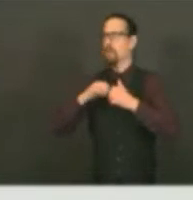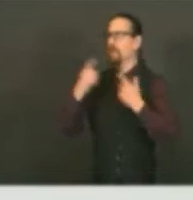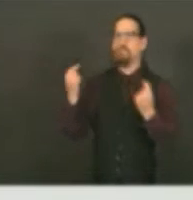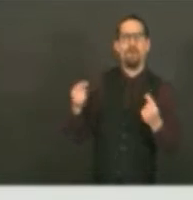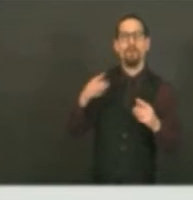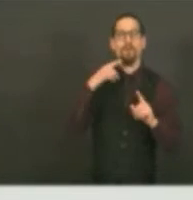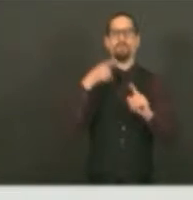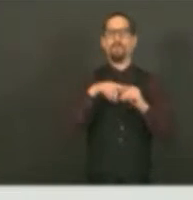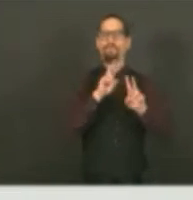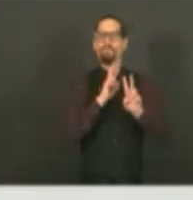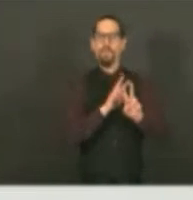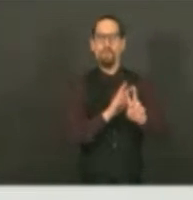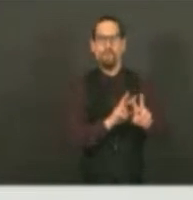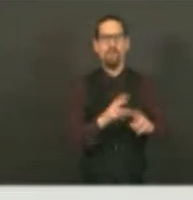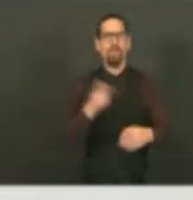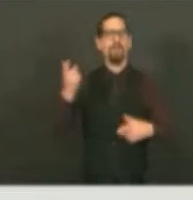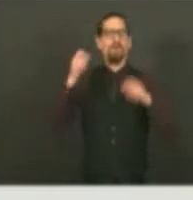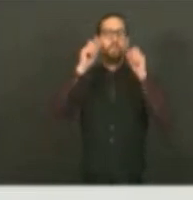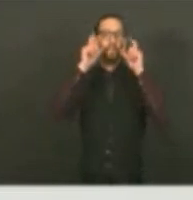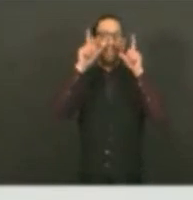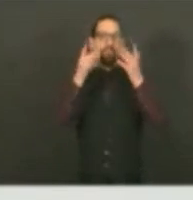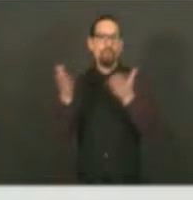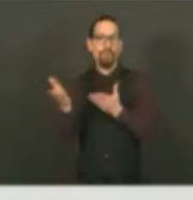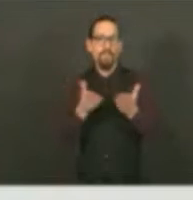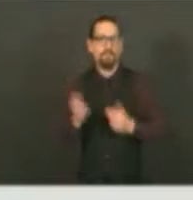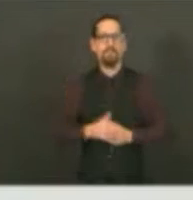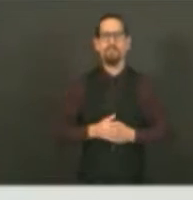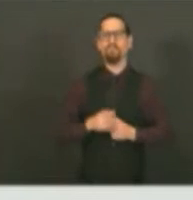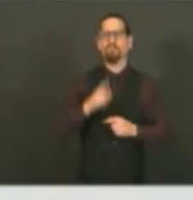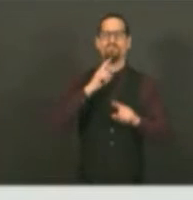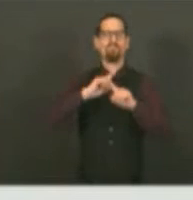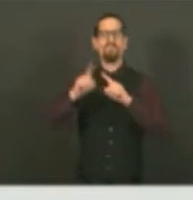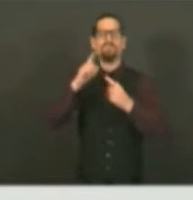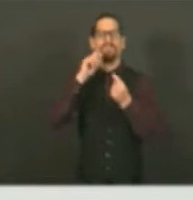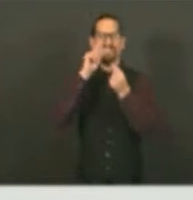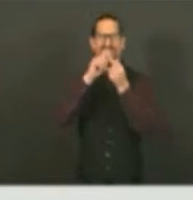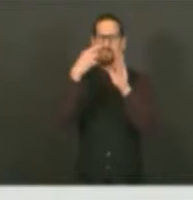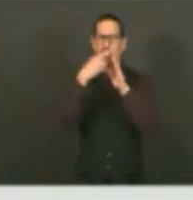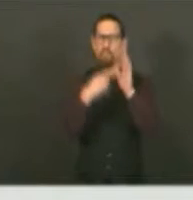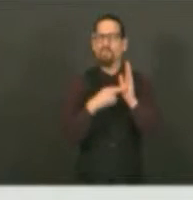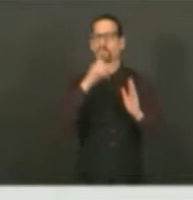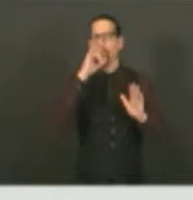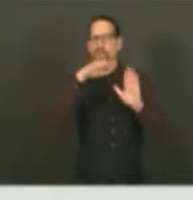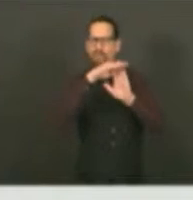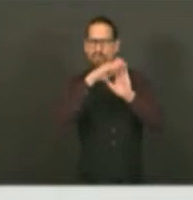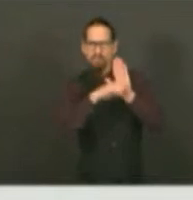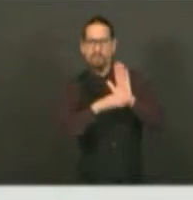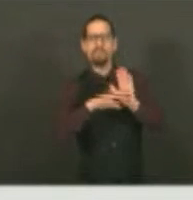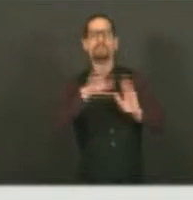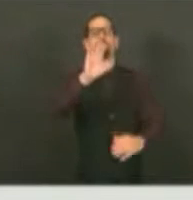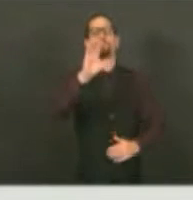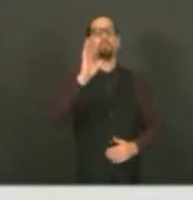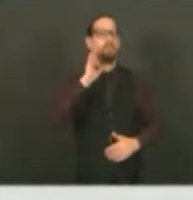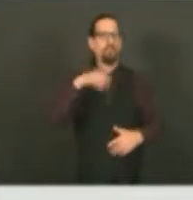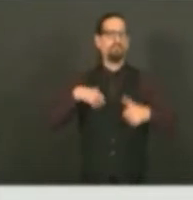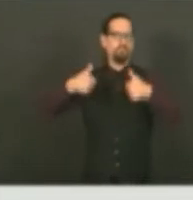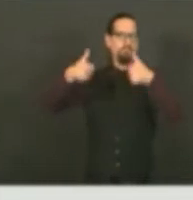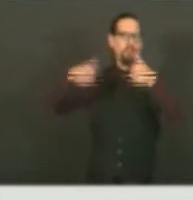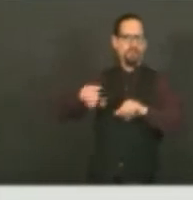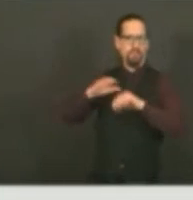What about this? What about that? All the detailed regulations will be posted